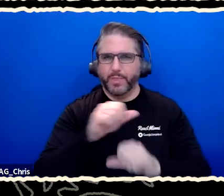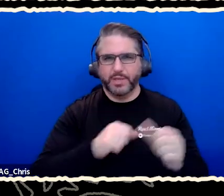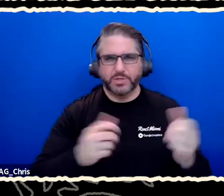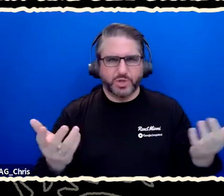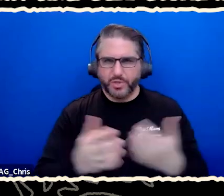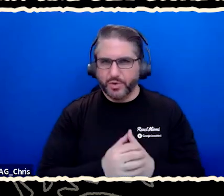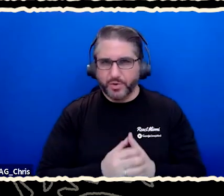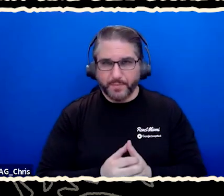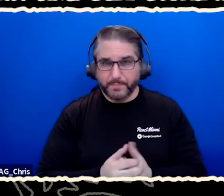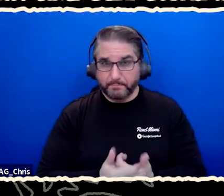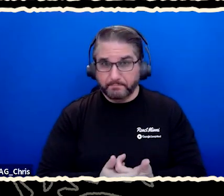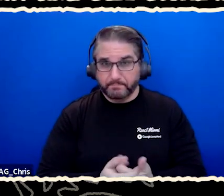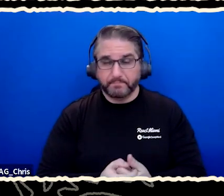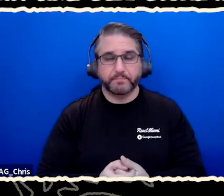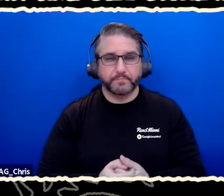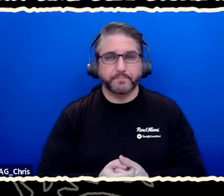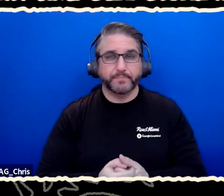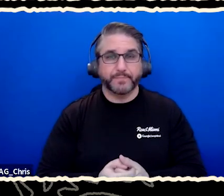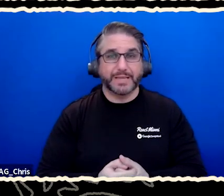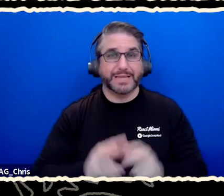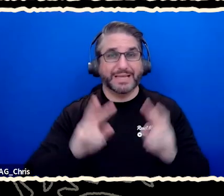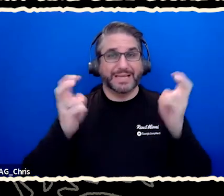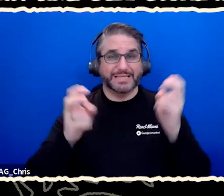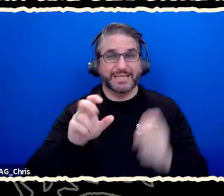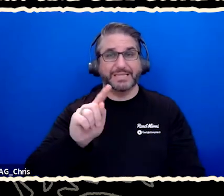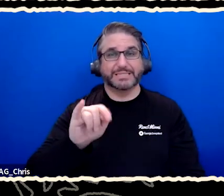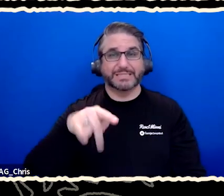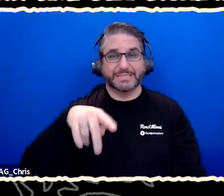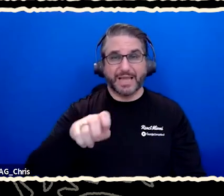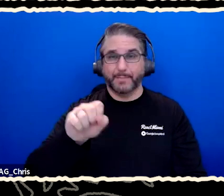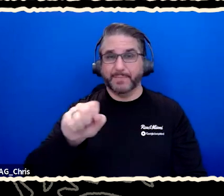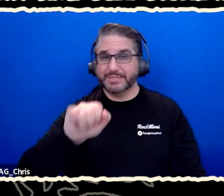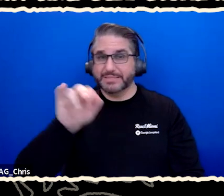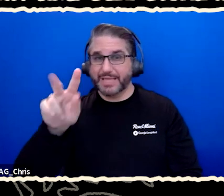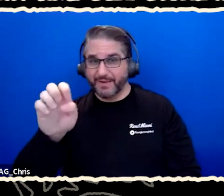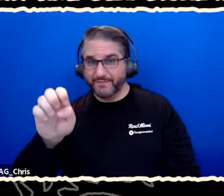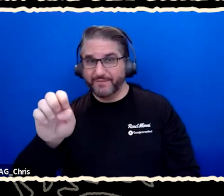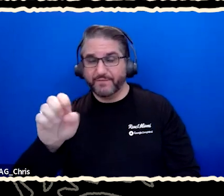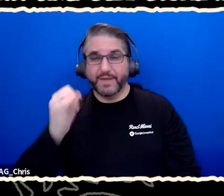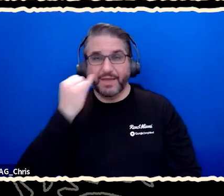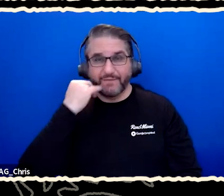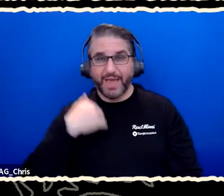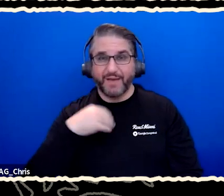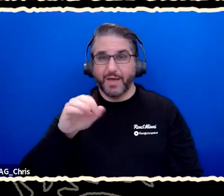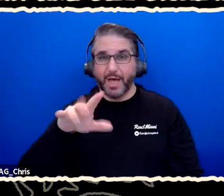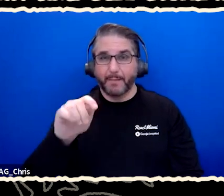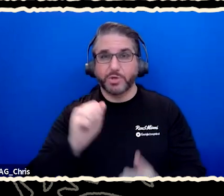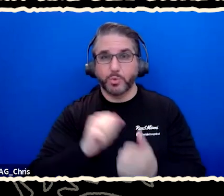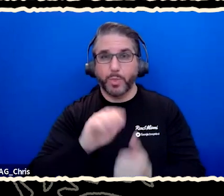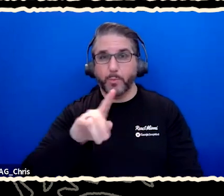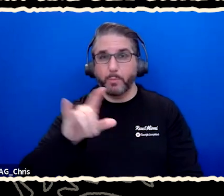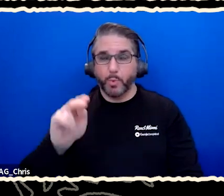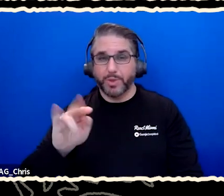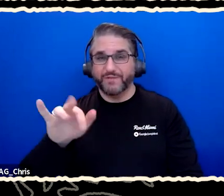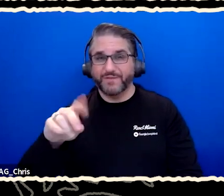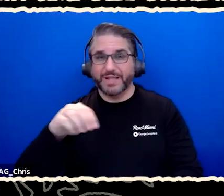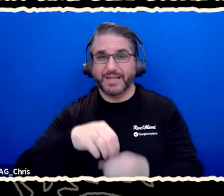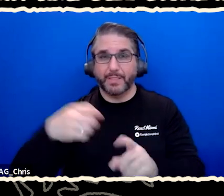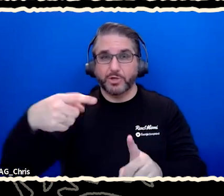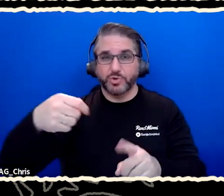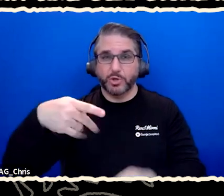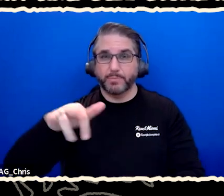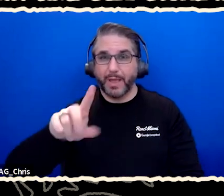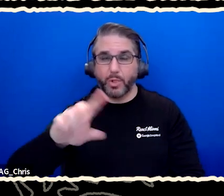And is it type safe? If I have an object with a Boolean field in the triggers payload, how do we